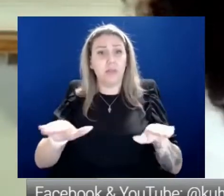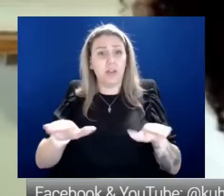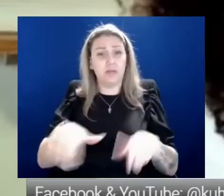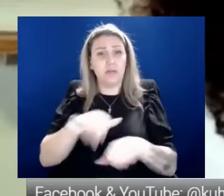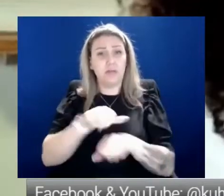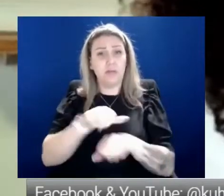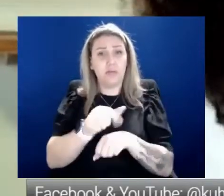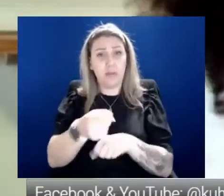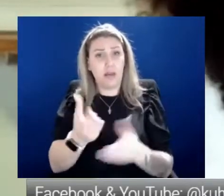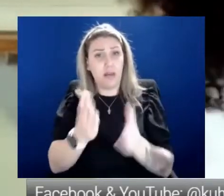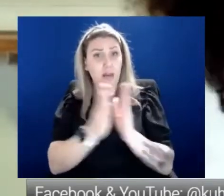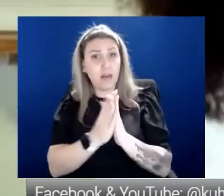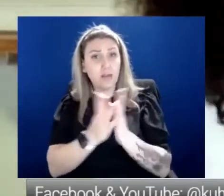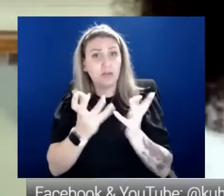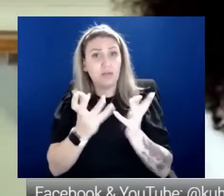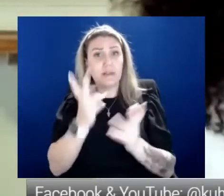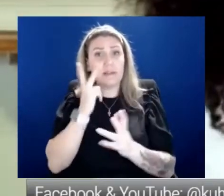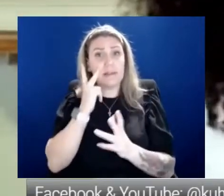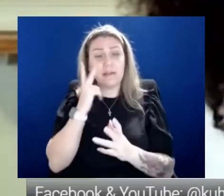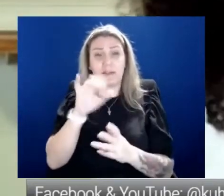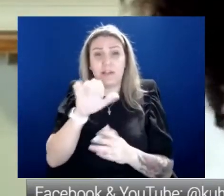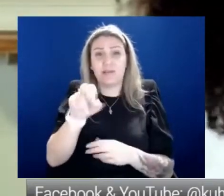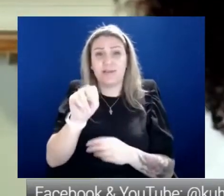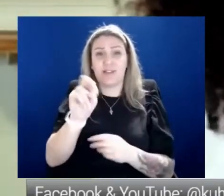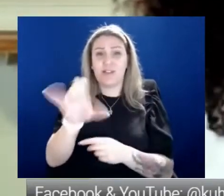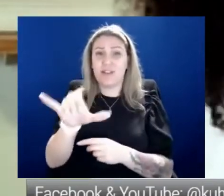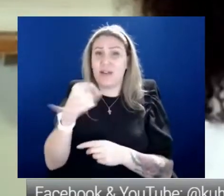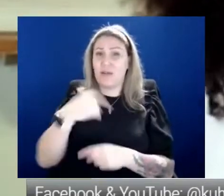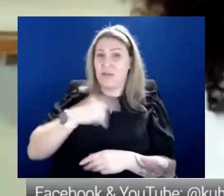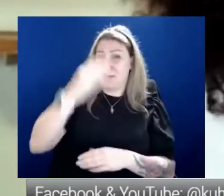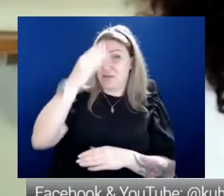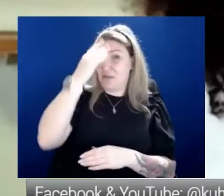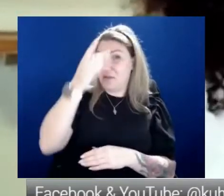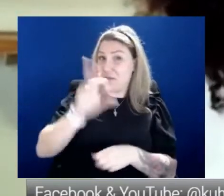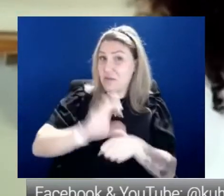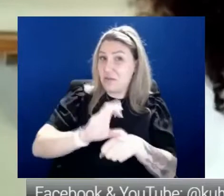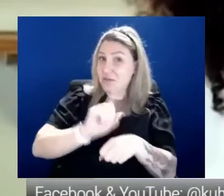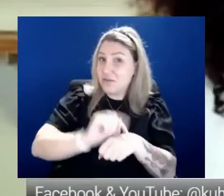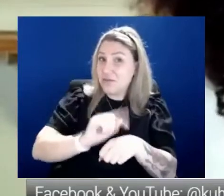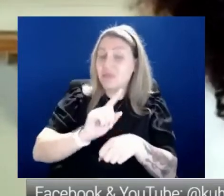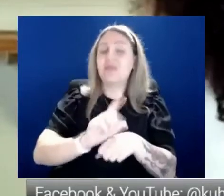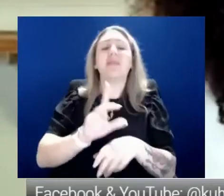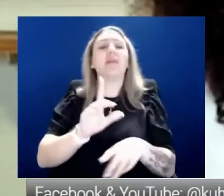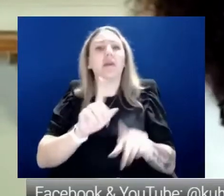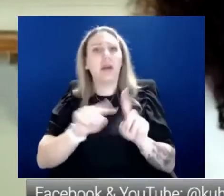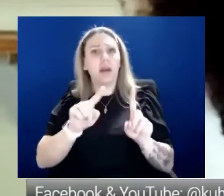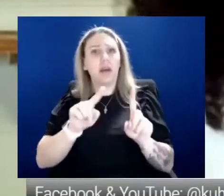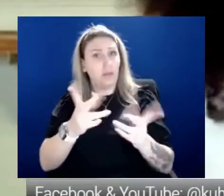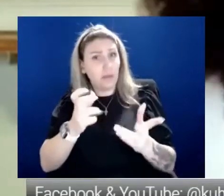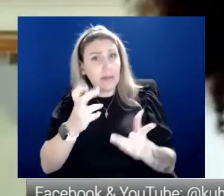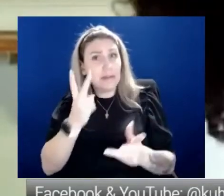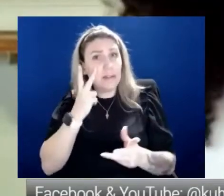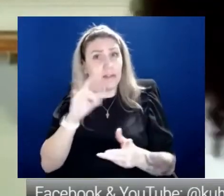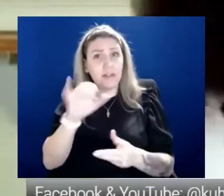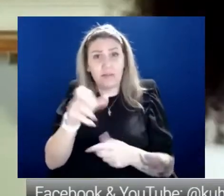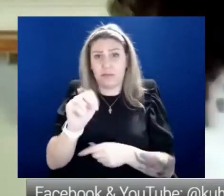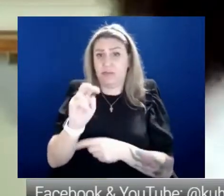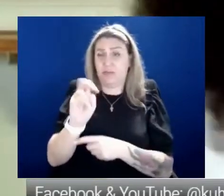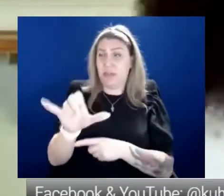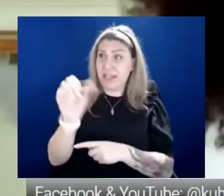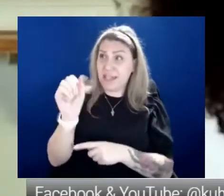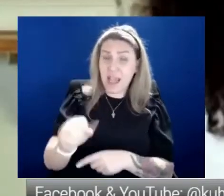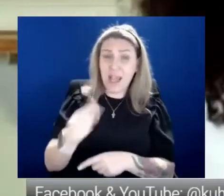want to see Jenny? We know that you're a lactation consultant, but do you want to see Jenny? And I said, of course. I'm having a hard time, and I'm too exhausted and